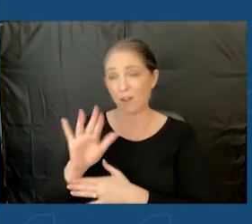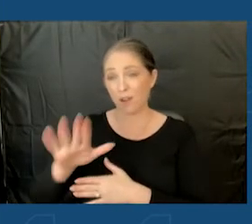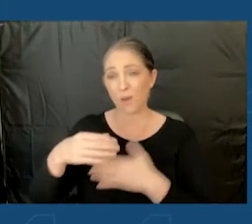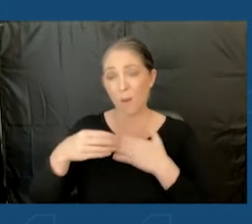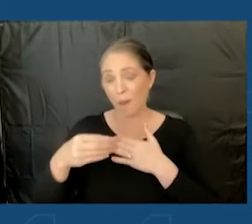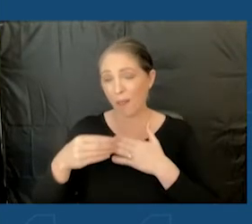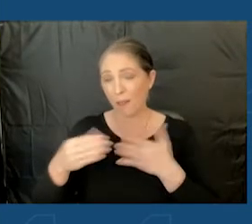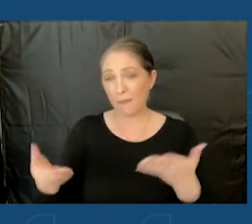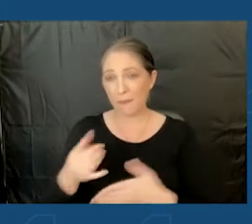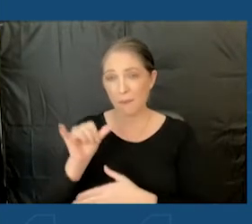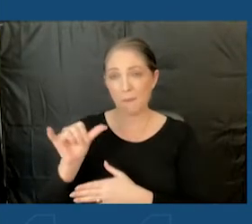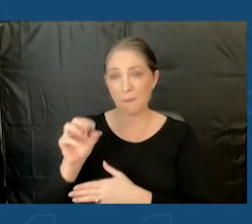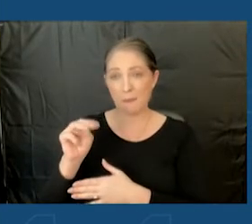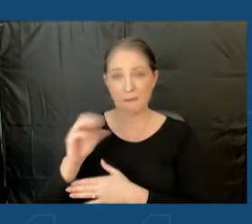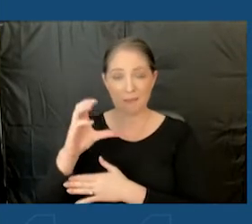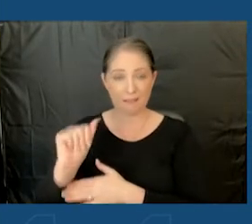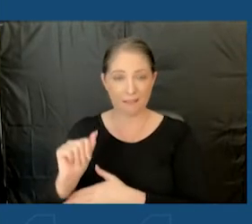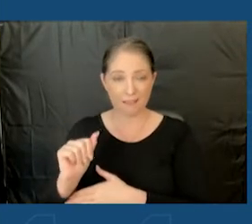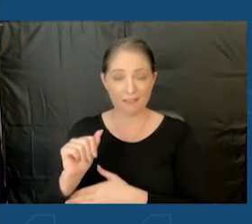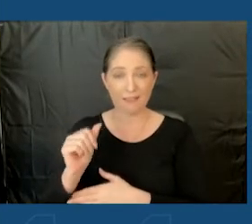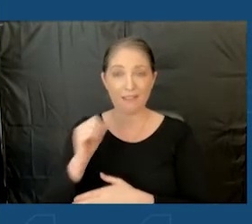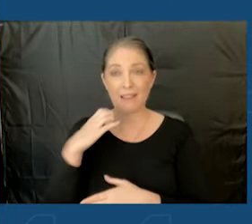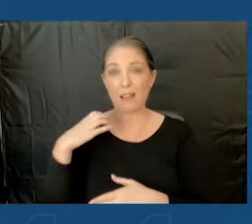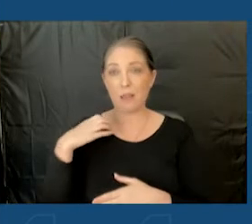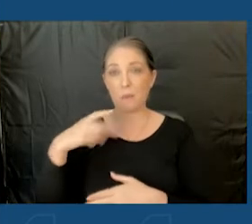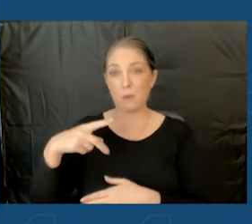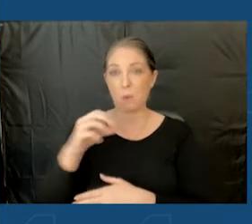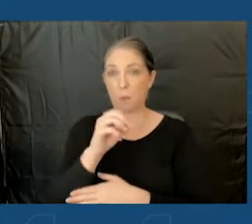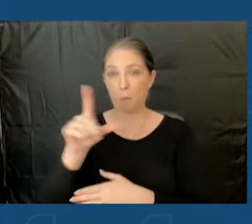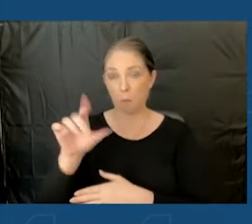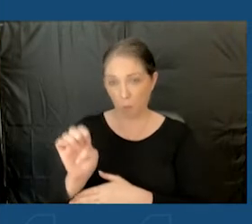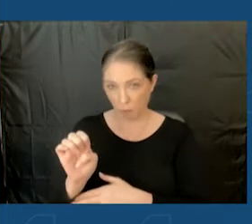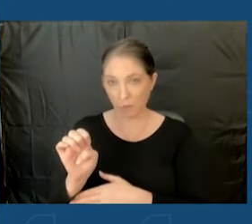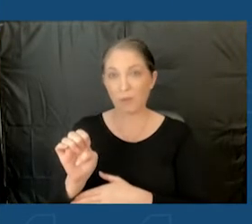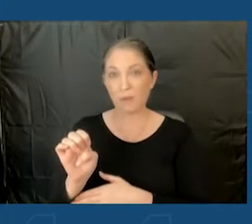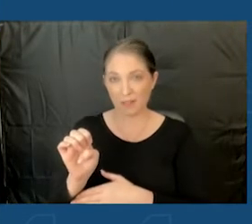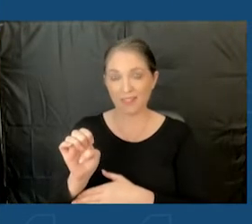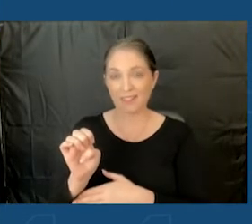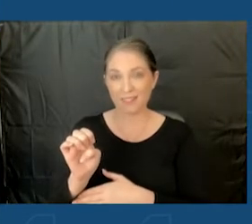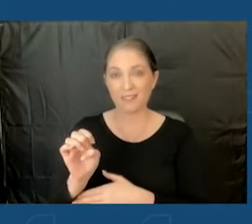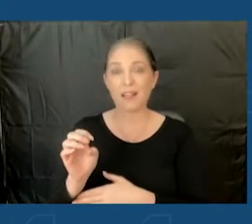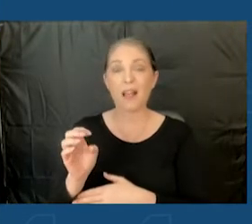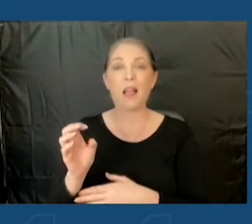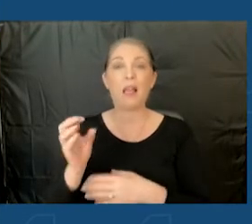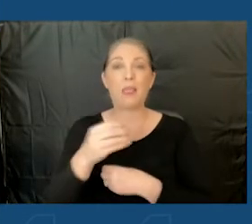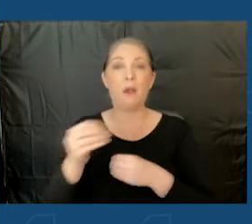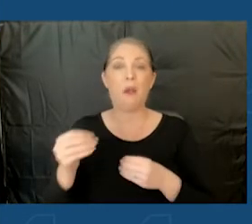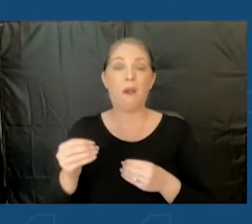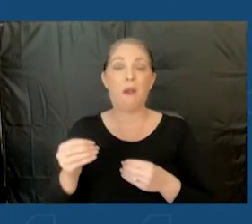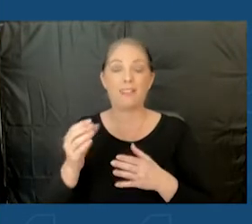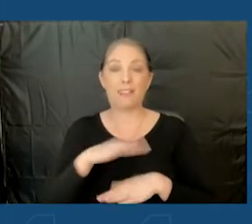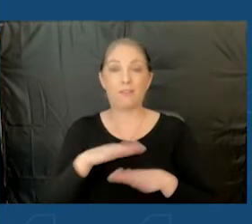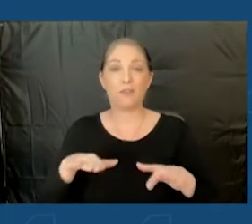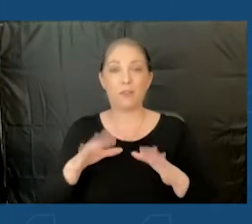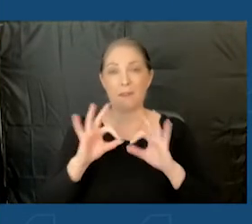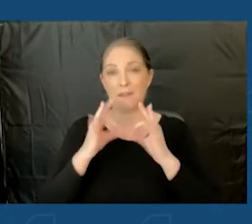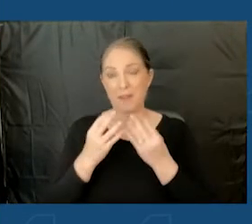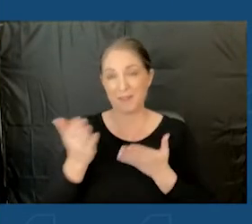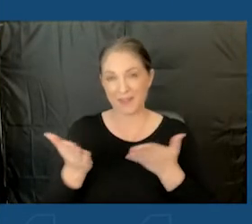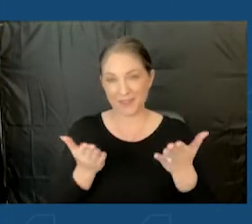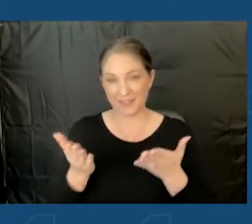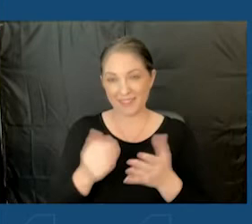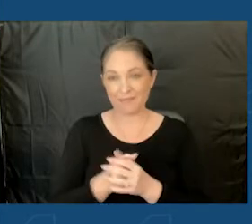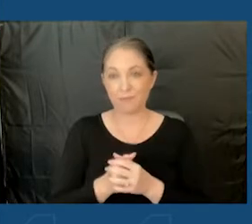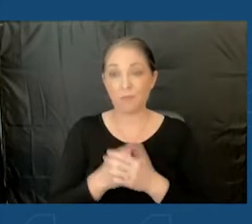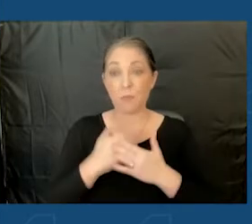YMCA, and to Commissioner Poole for your leadership with the Office of Children and Family Services. I appreciate